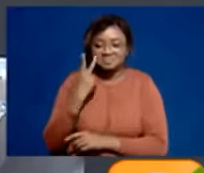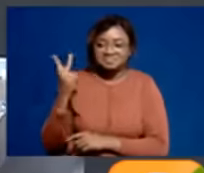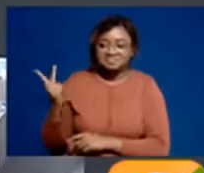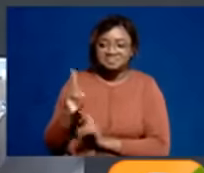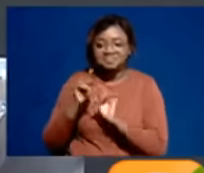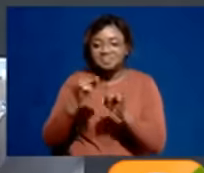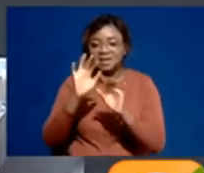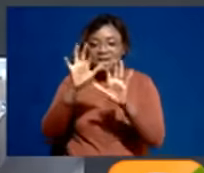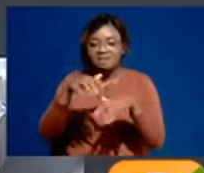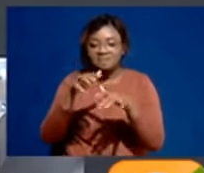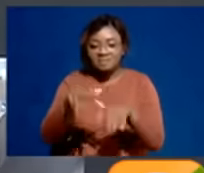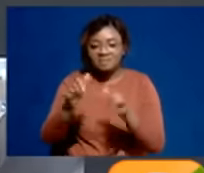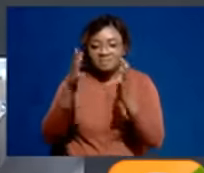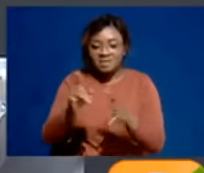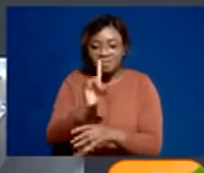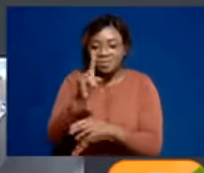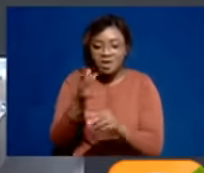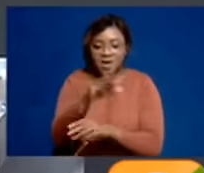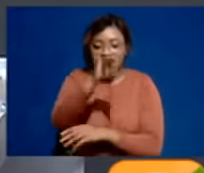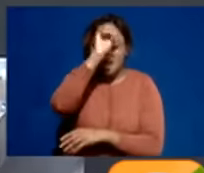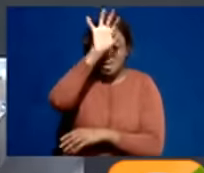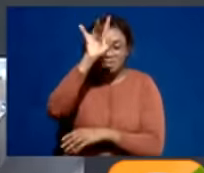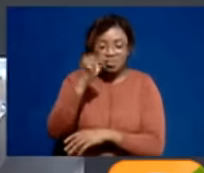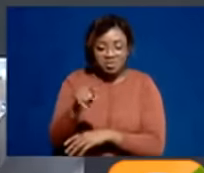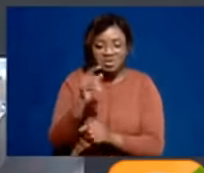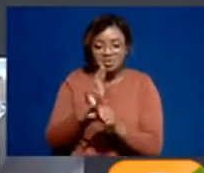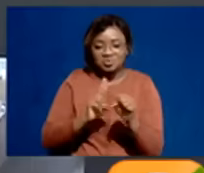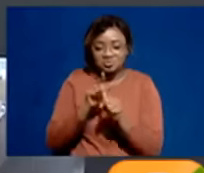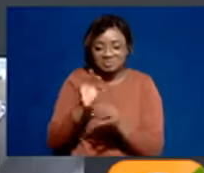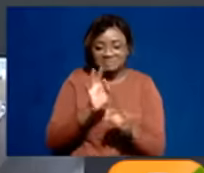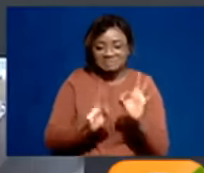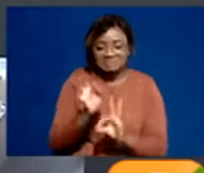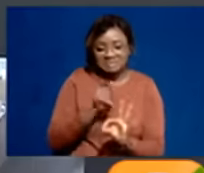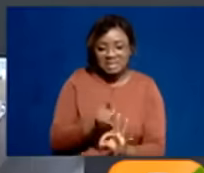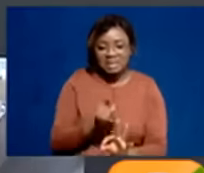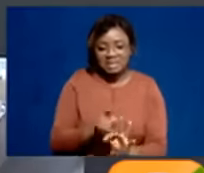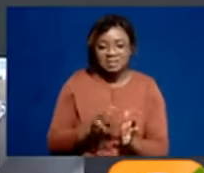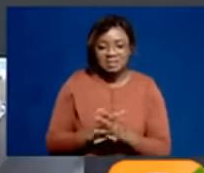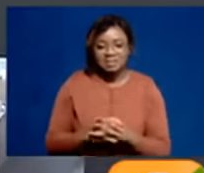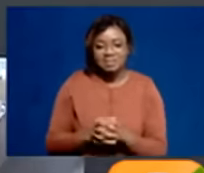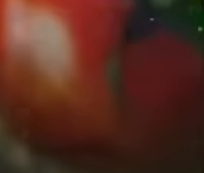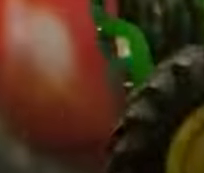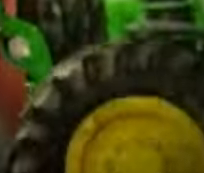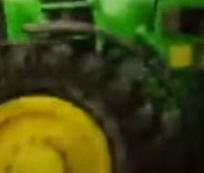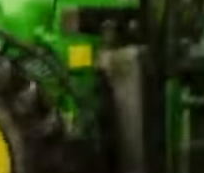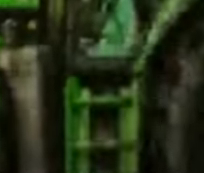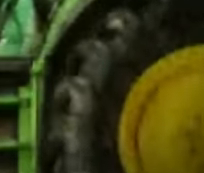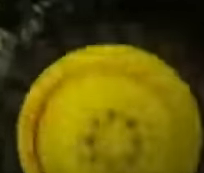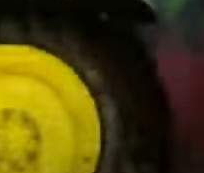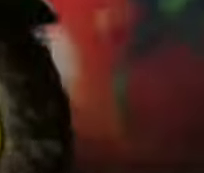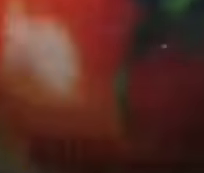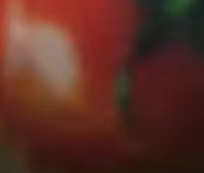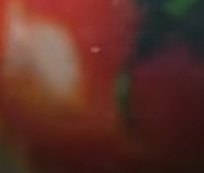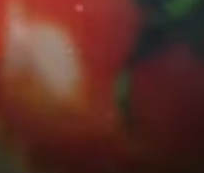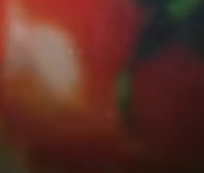to one farmer in Kiambu County who's winning big in pig rearing thanks to this system. Smart